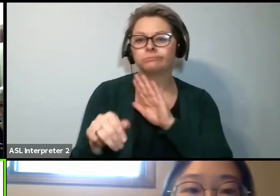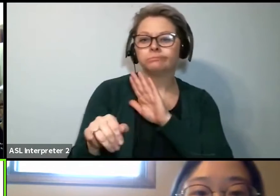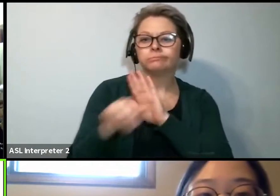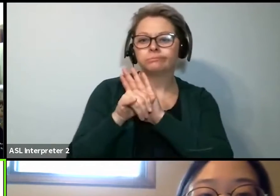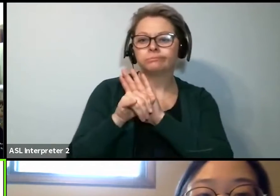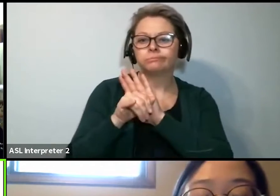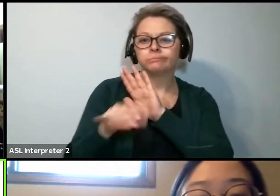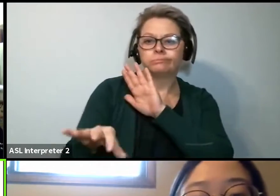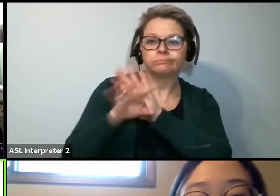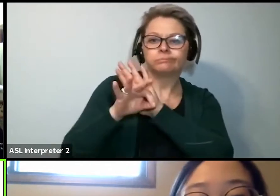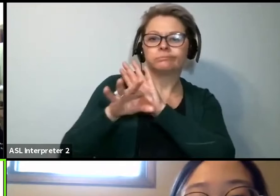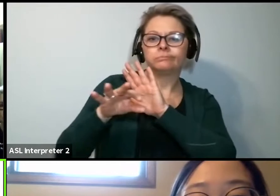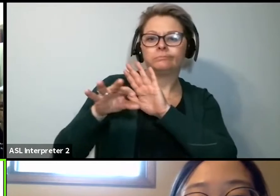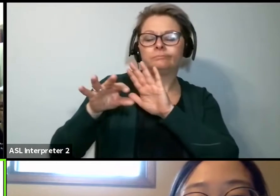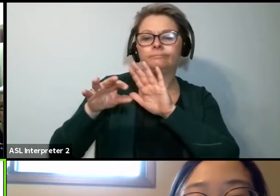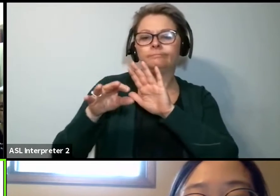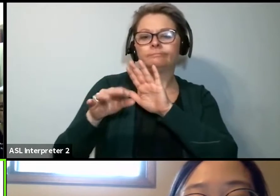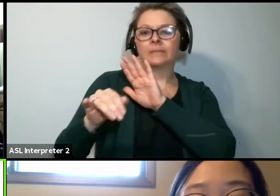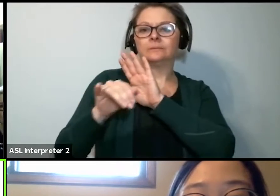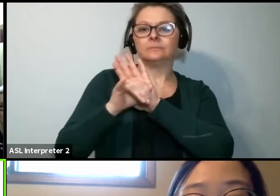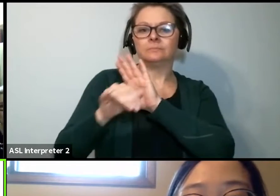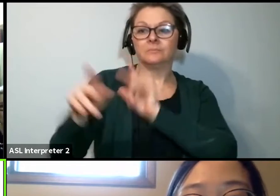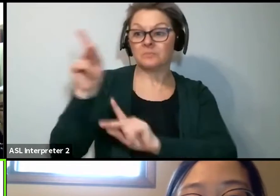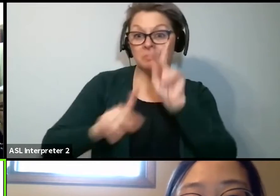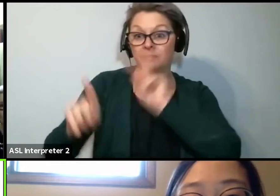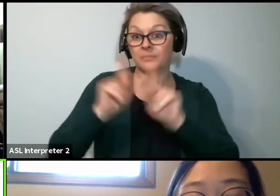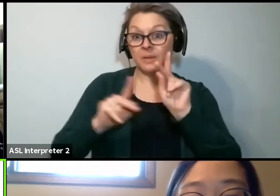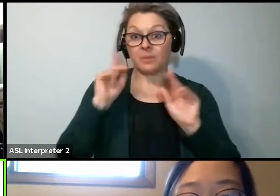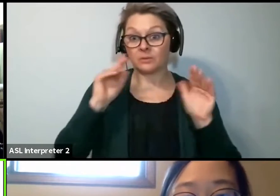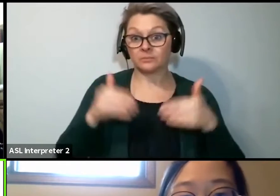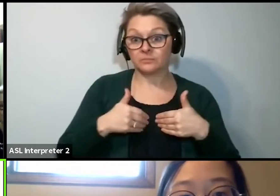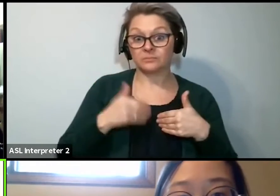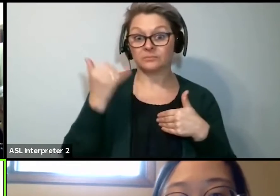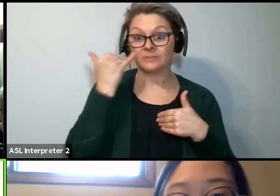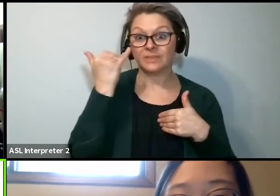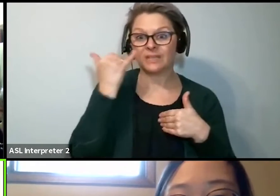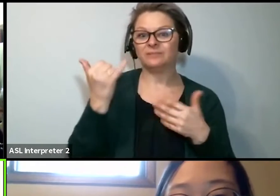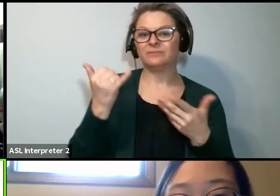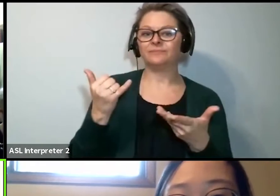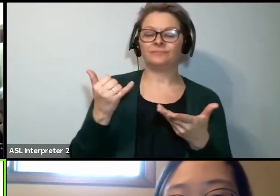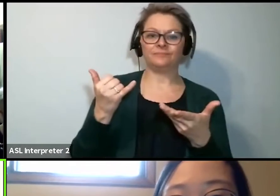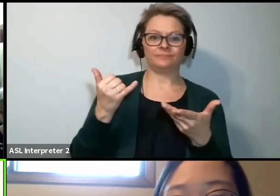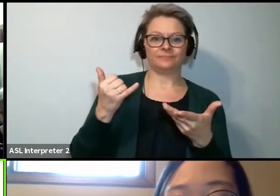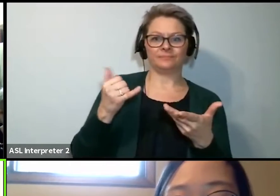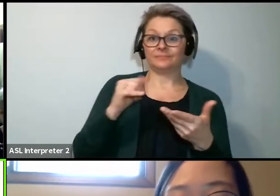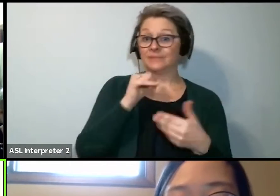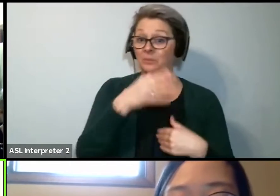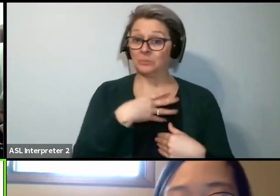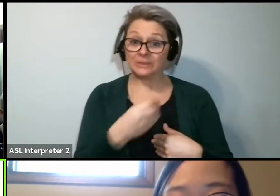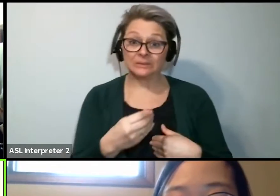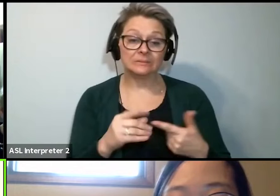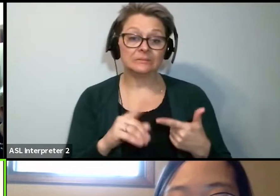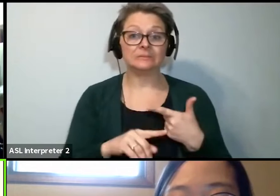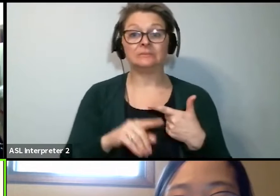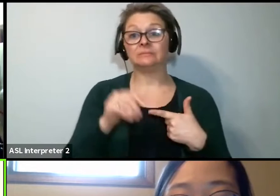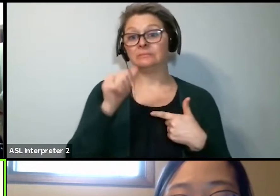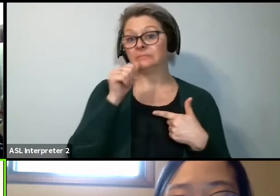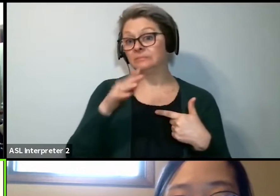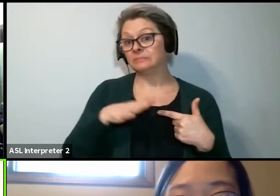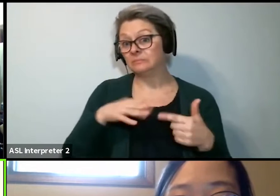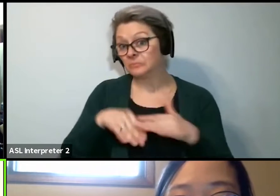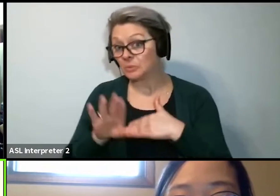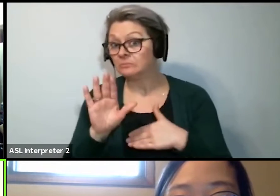people who are who were assigned female at birth and people who are not white.